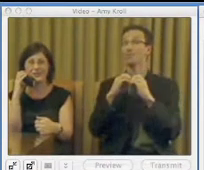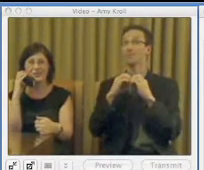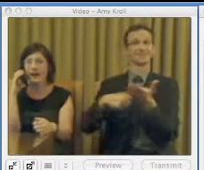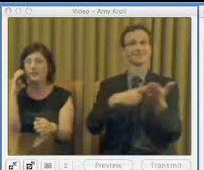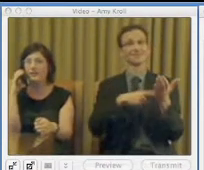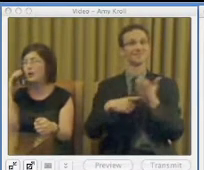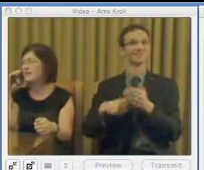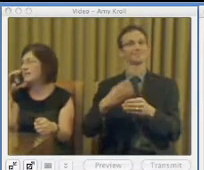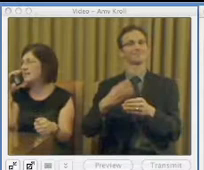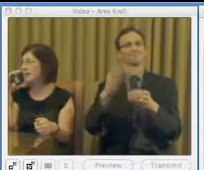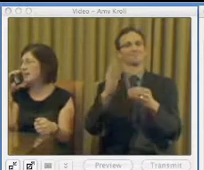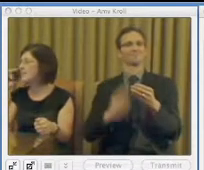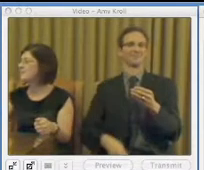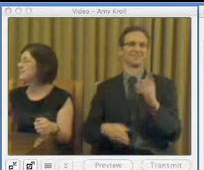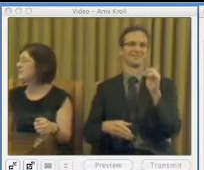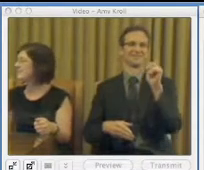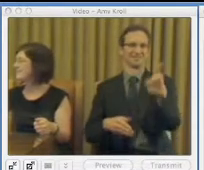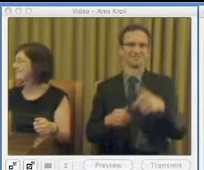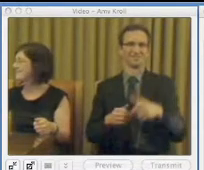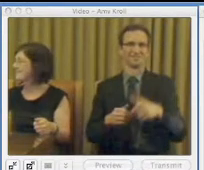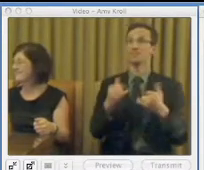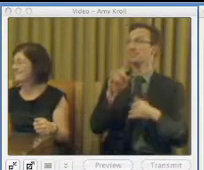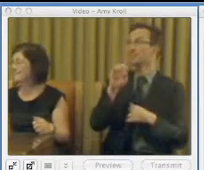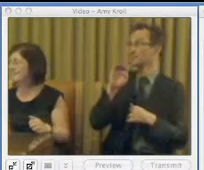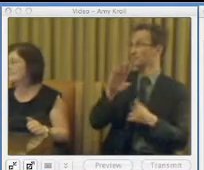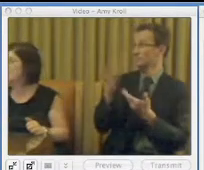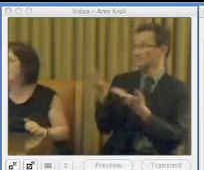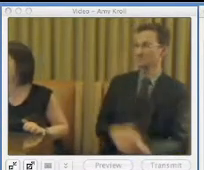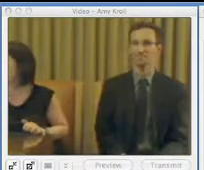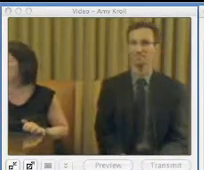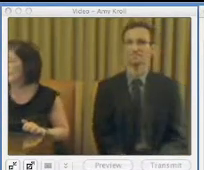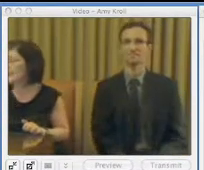hopefully, before we have to finish. So I'll hand the phone over to Deb now.